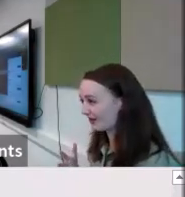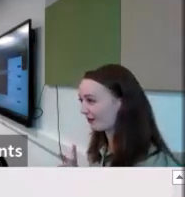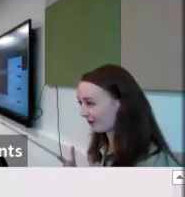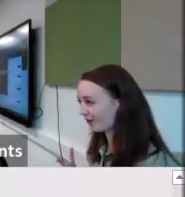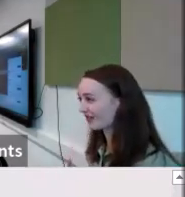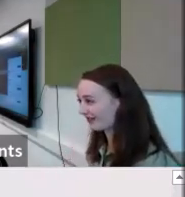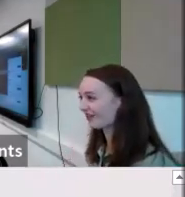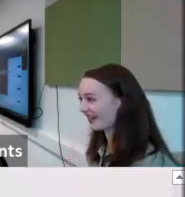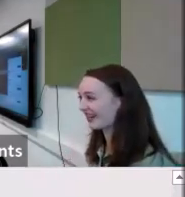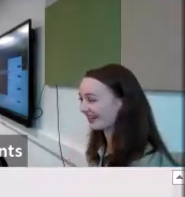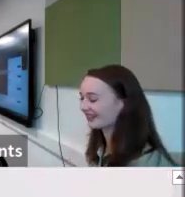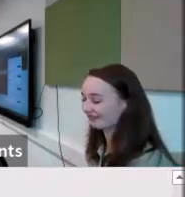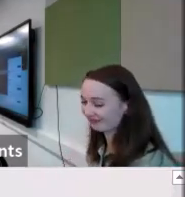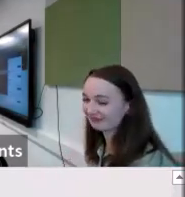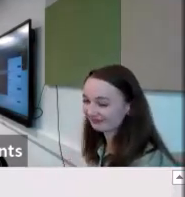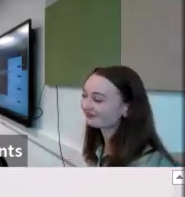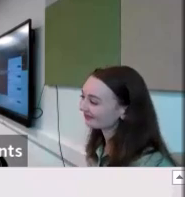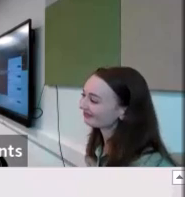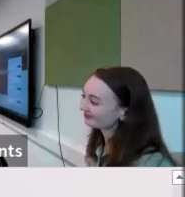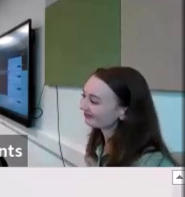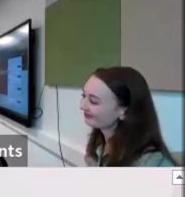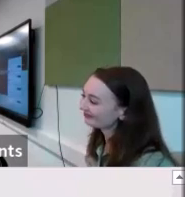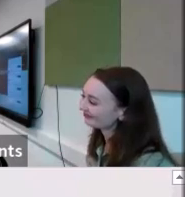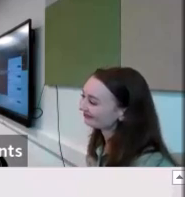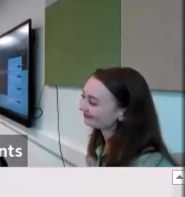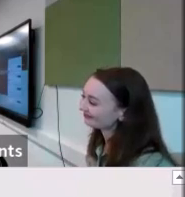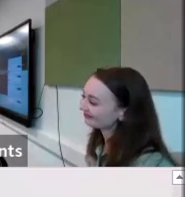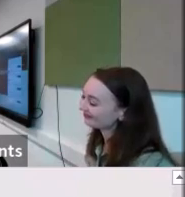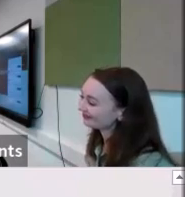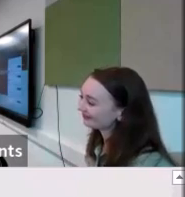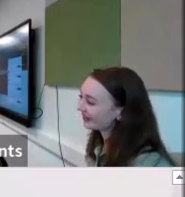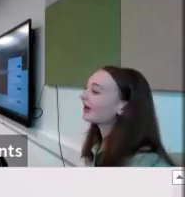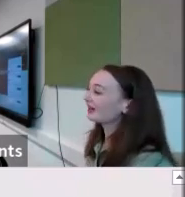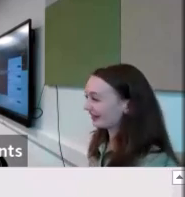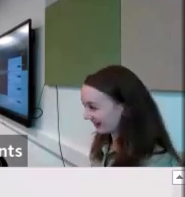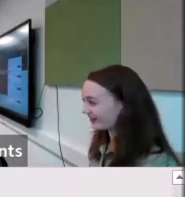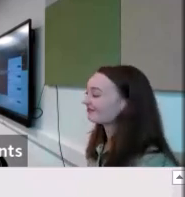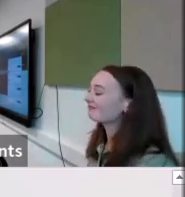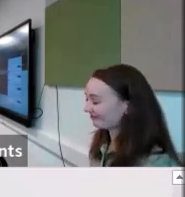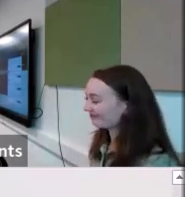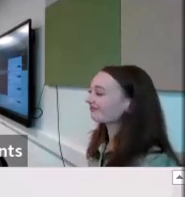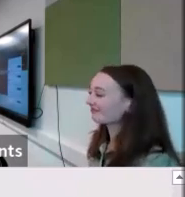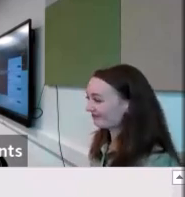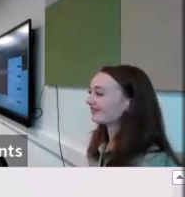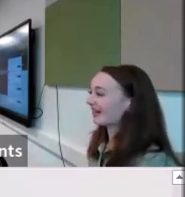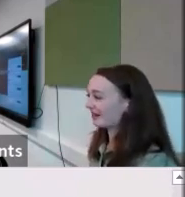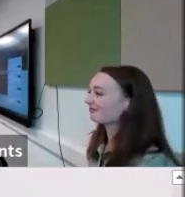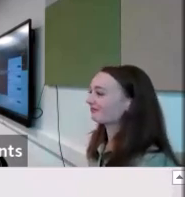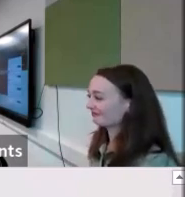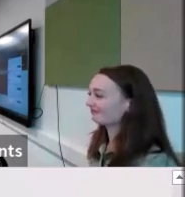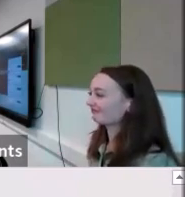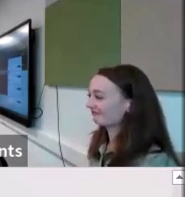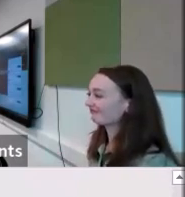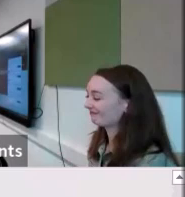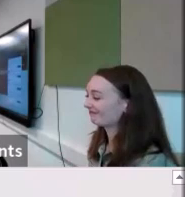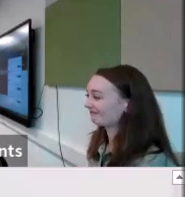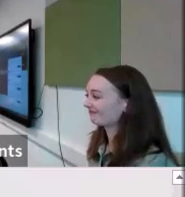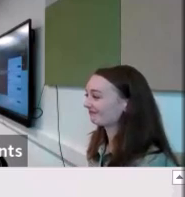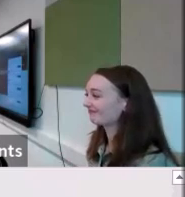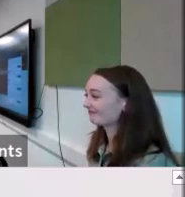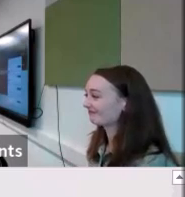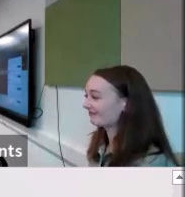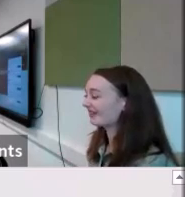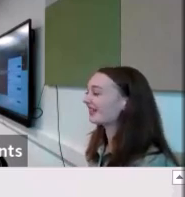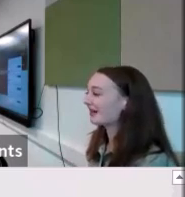worth persevering for, definitely. Okay, that's great, thank The you. waiting list is long. It can take up to 12 months. Yeah. It's